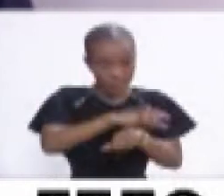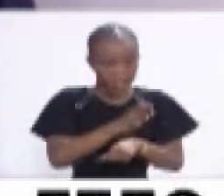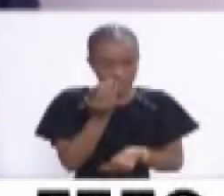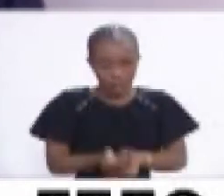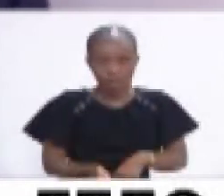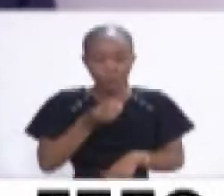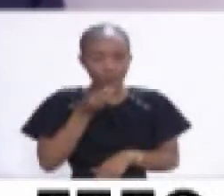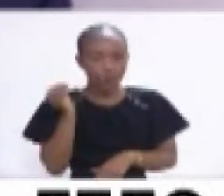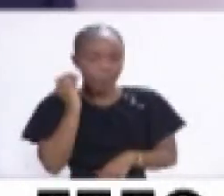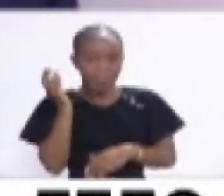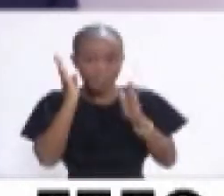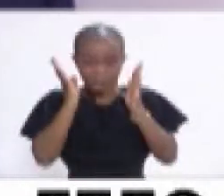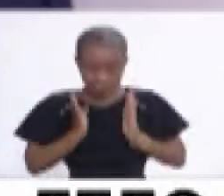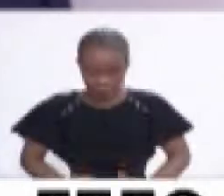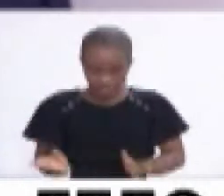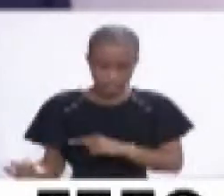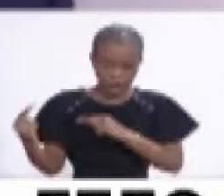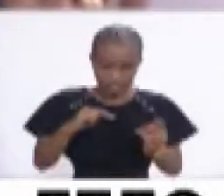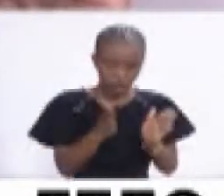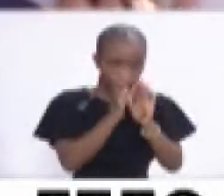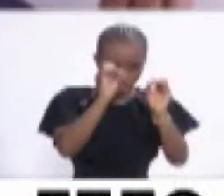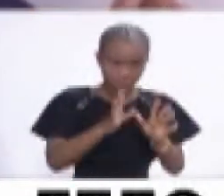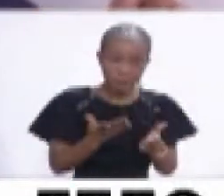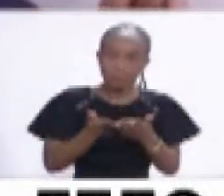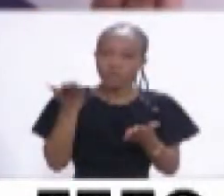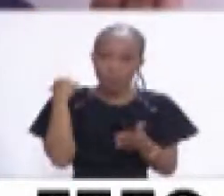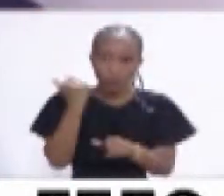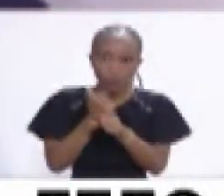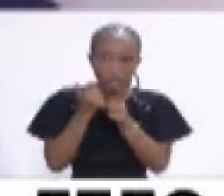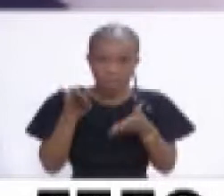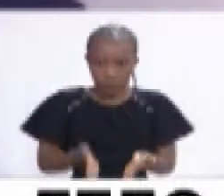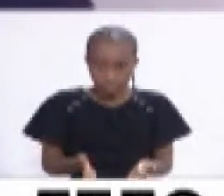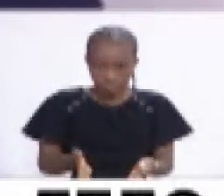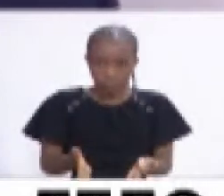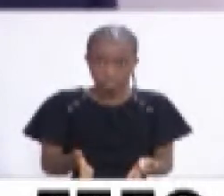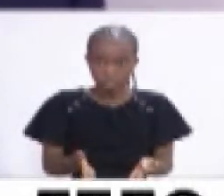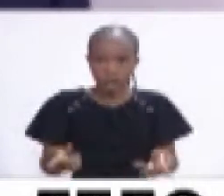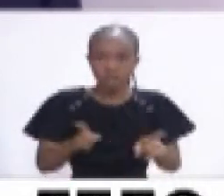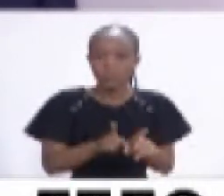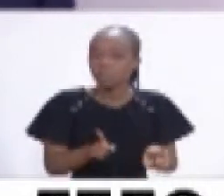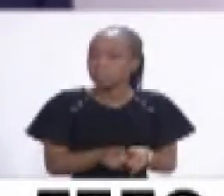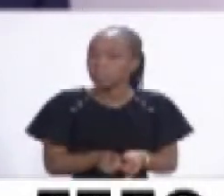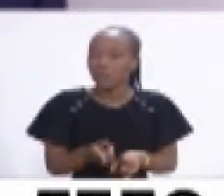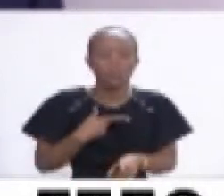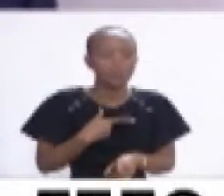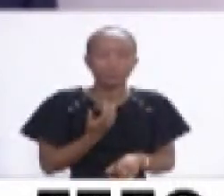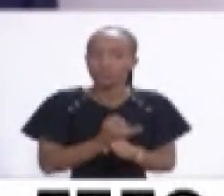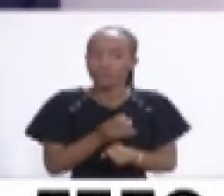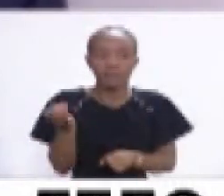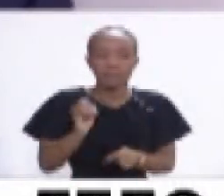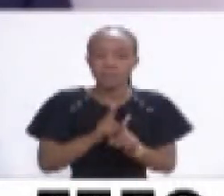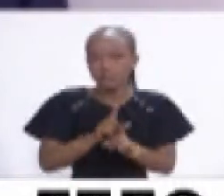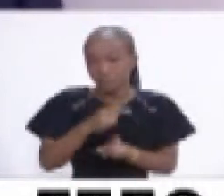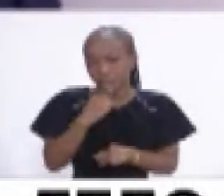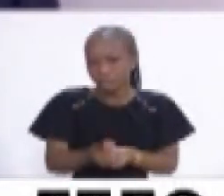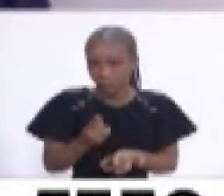home, the person will come back with the child and tell you, no, I used to work here, and I've been fired. And the government is saying, yes,